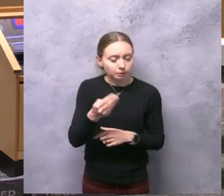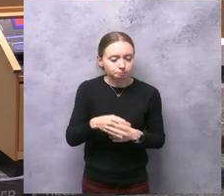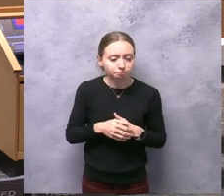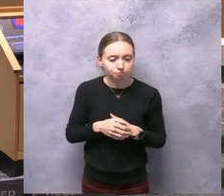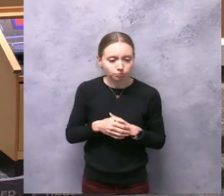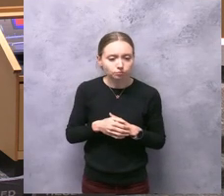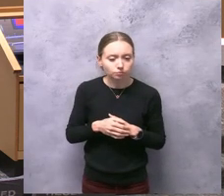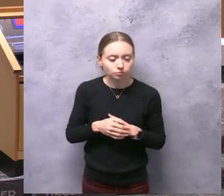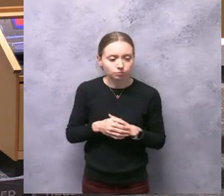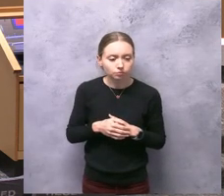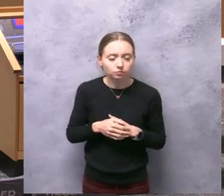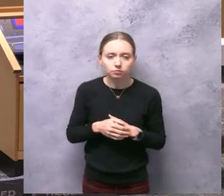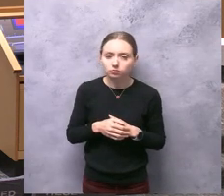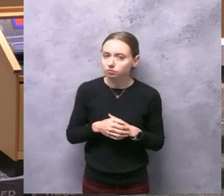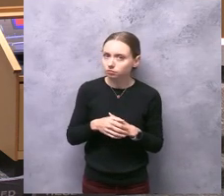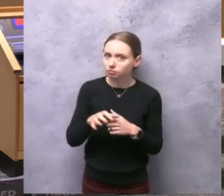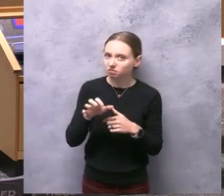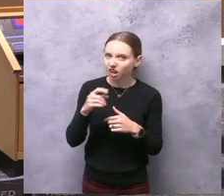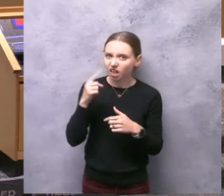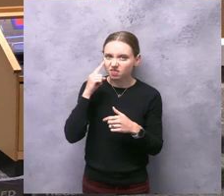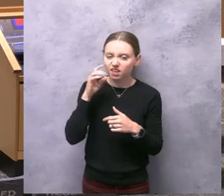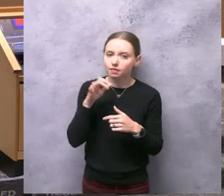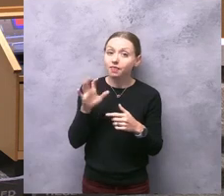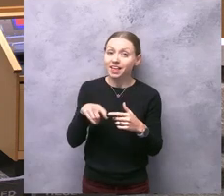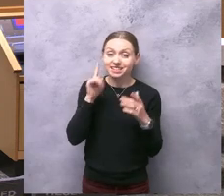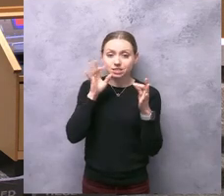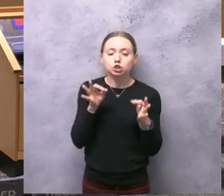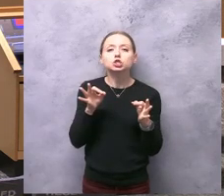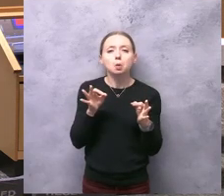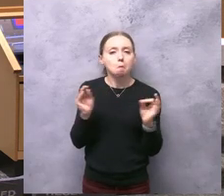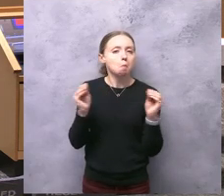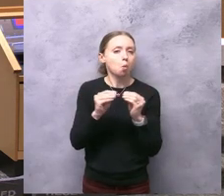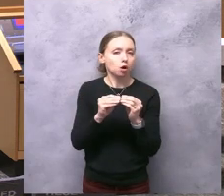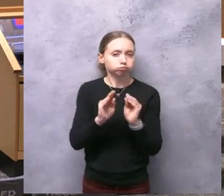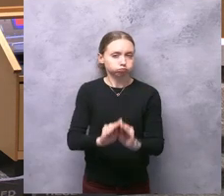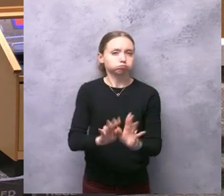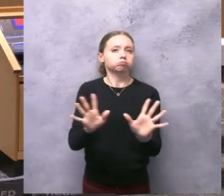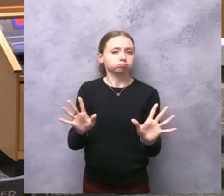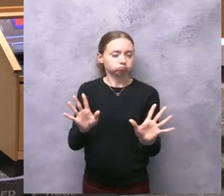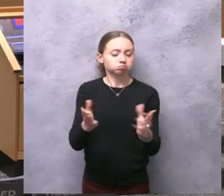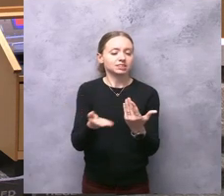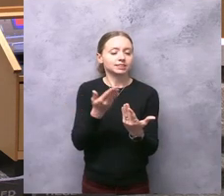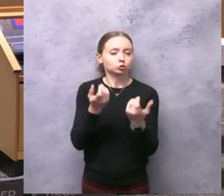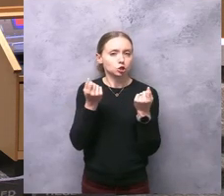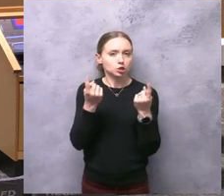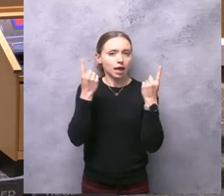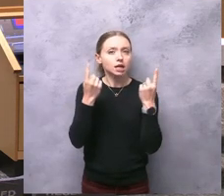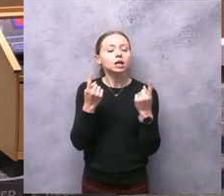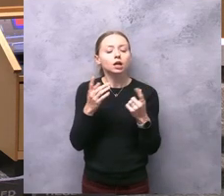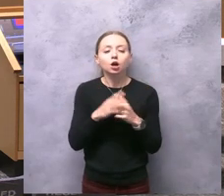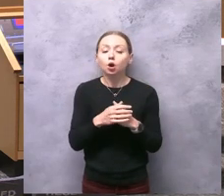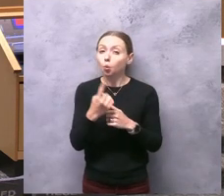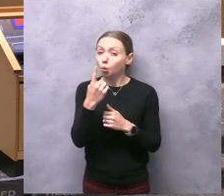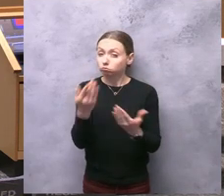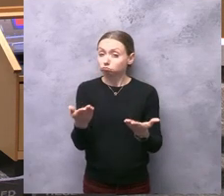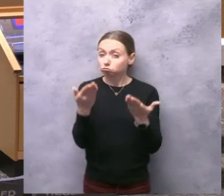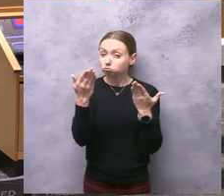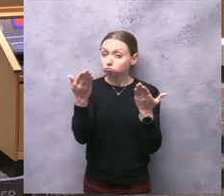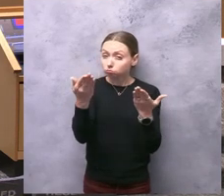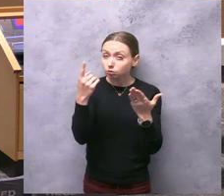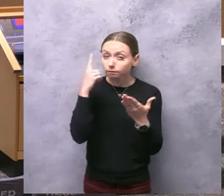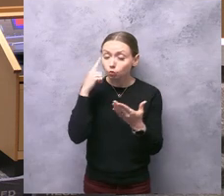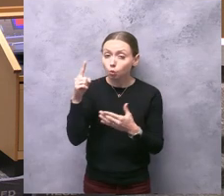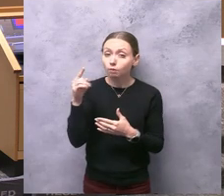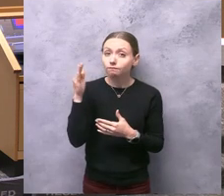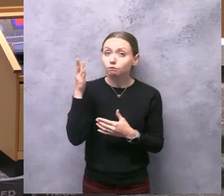That makes the resolution more understandable by the majority of our stakeholders, so I appreciate that addition. One thing I would suggest in the